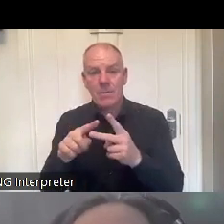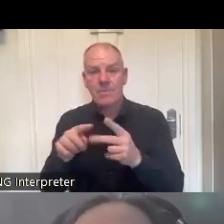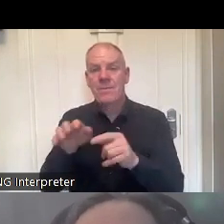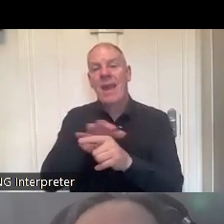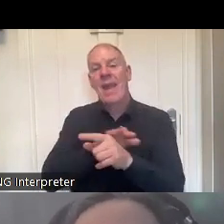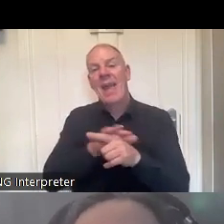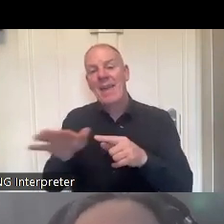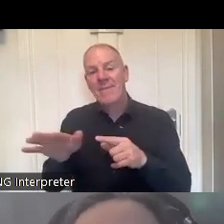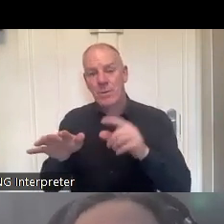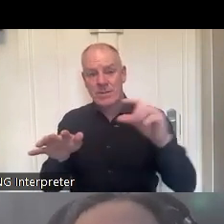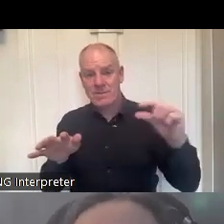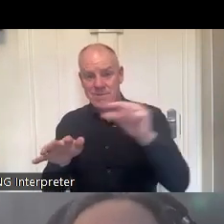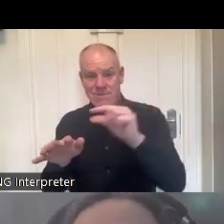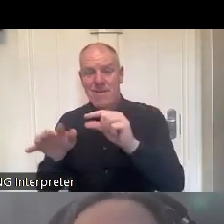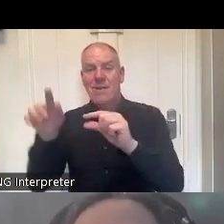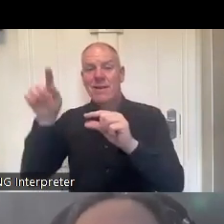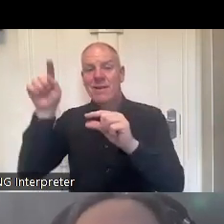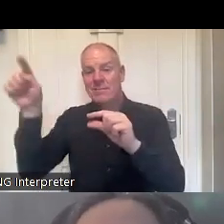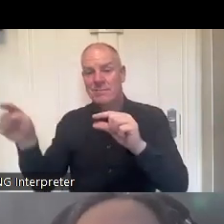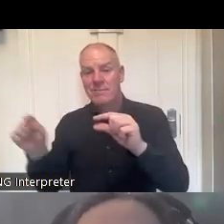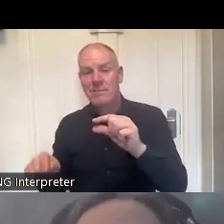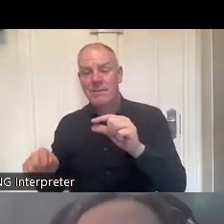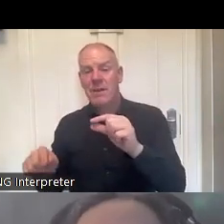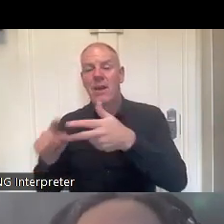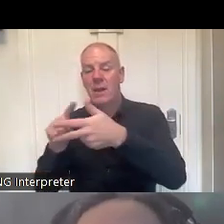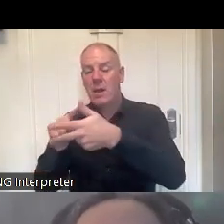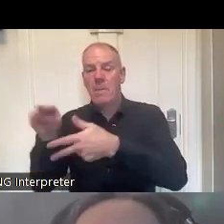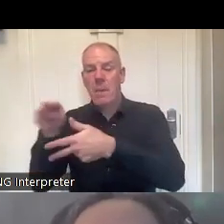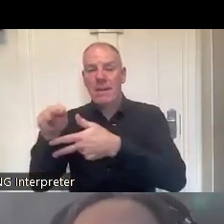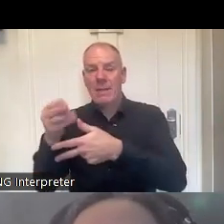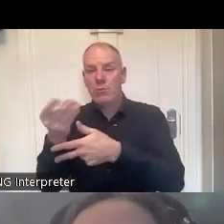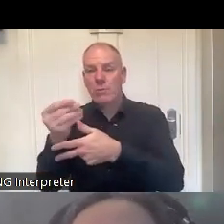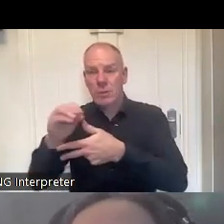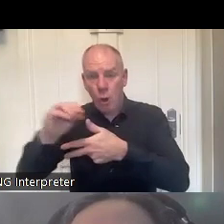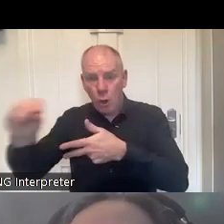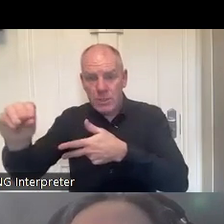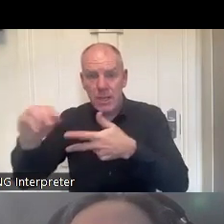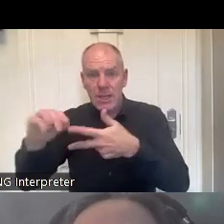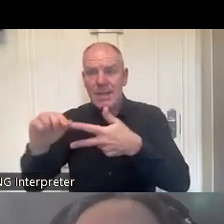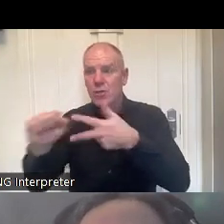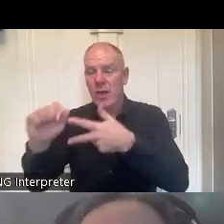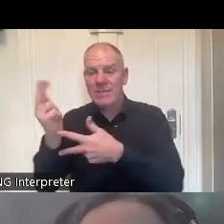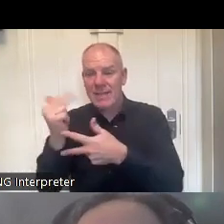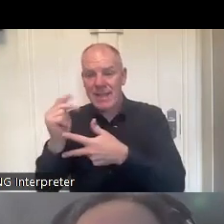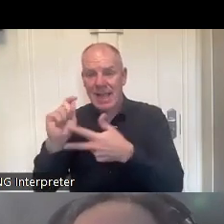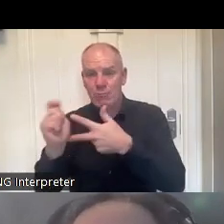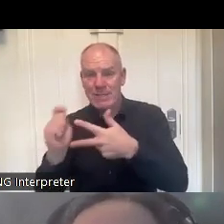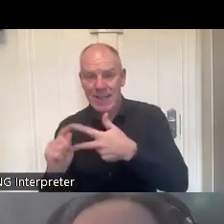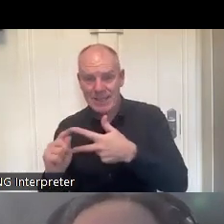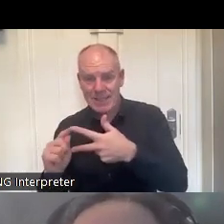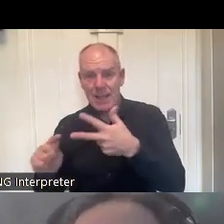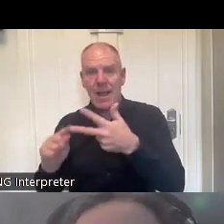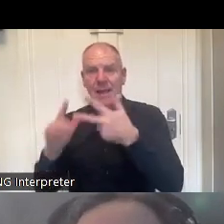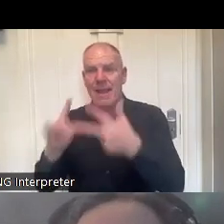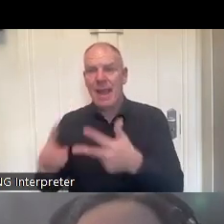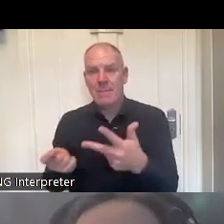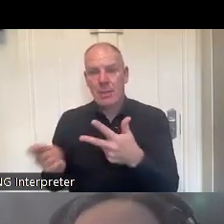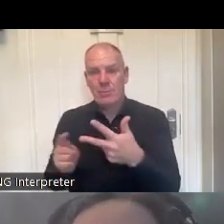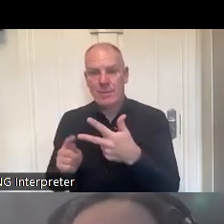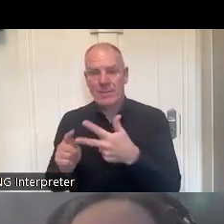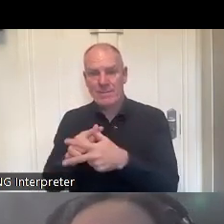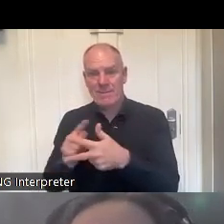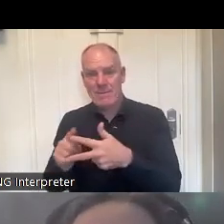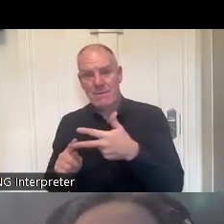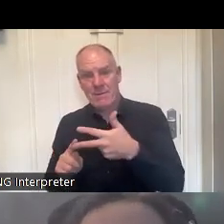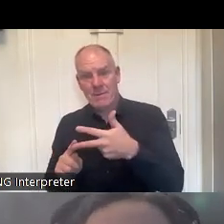prongs: population-based resource allocation, service design and redesign, and population health management, which